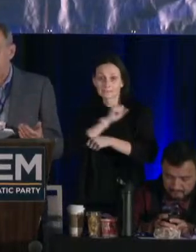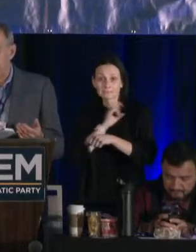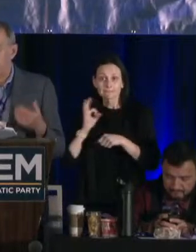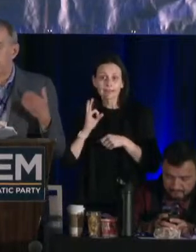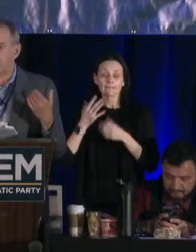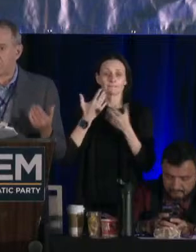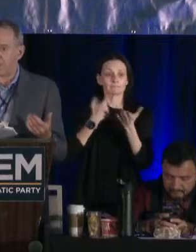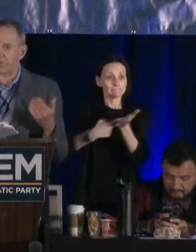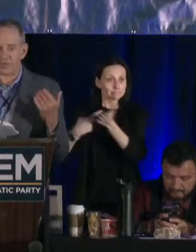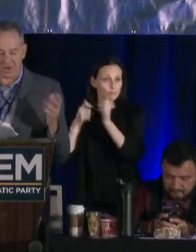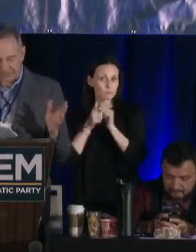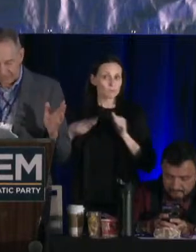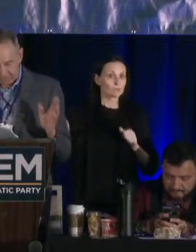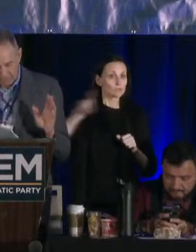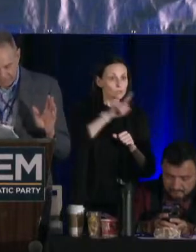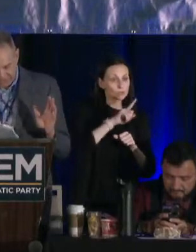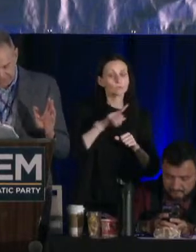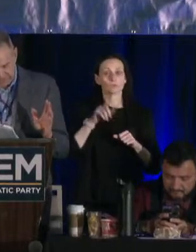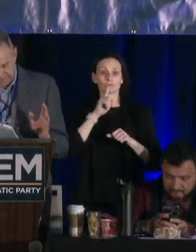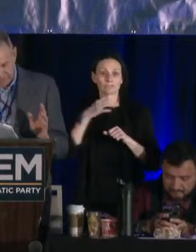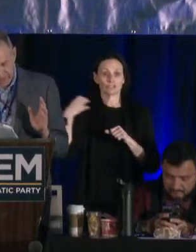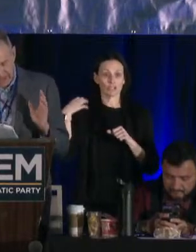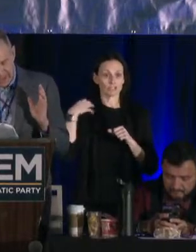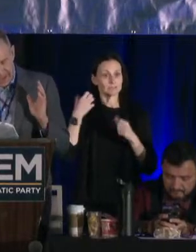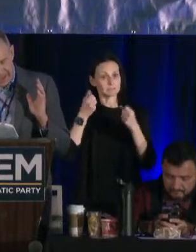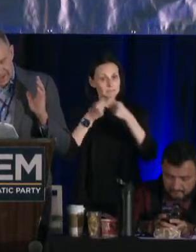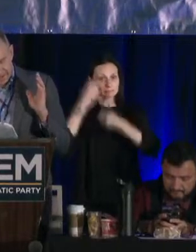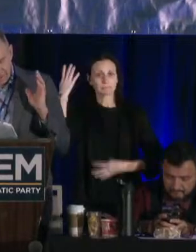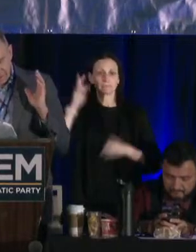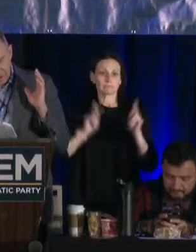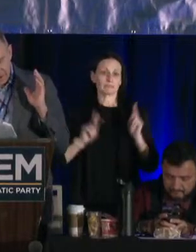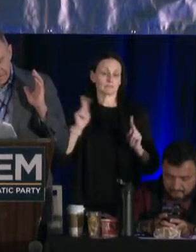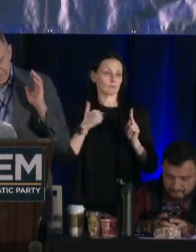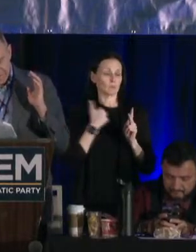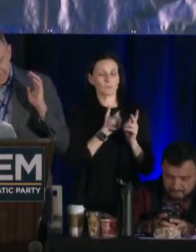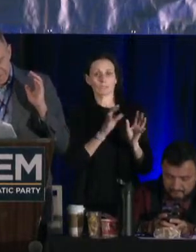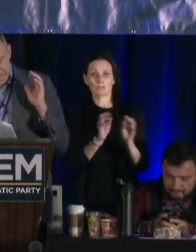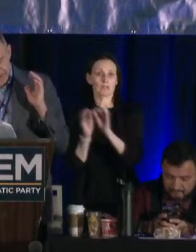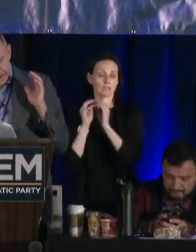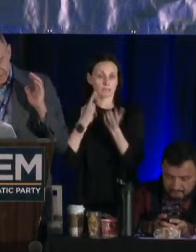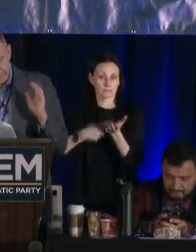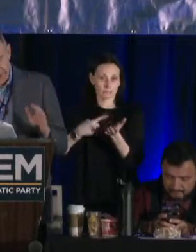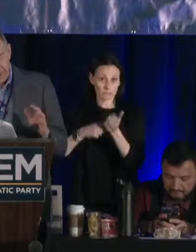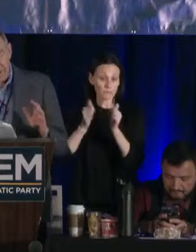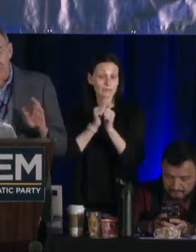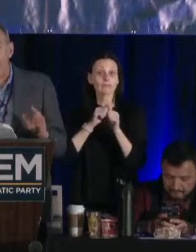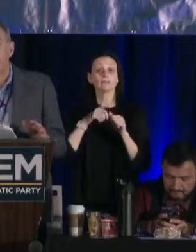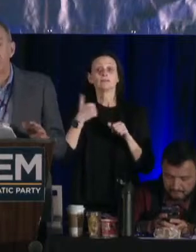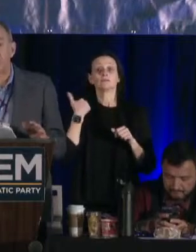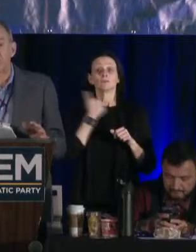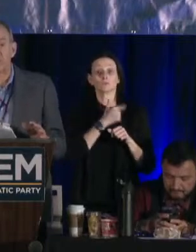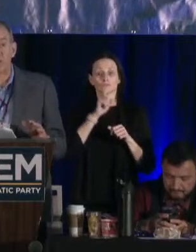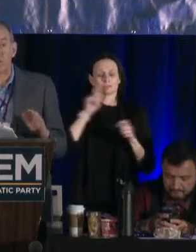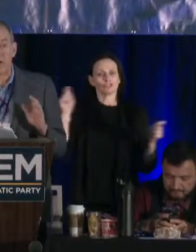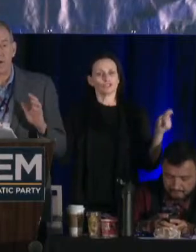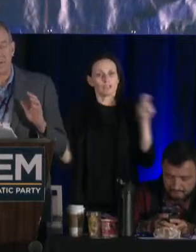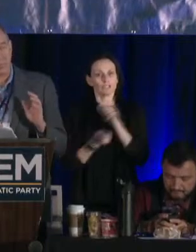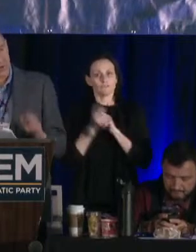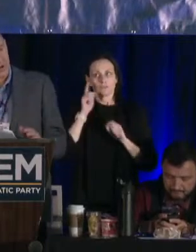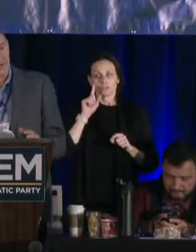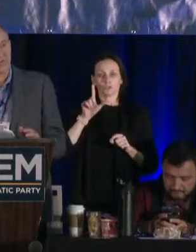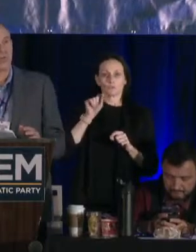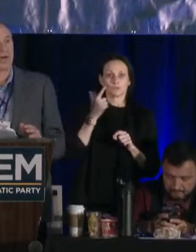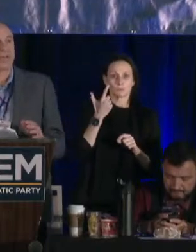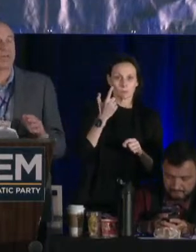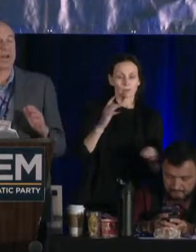with many of you, the caucus chairs, a whole bunch of people, and we've made a lot of changes in 21,